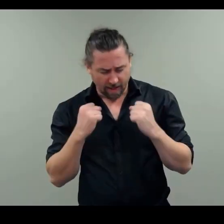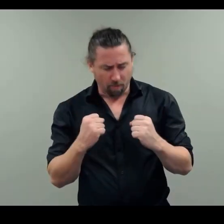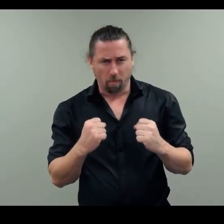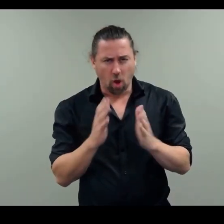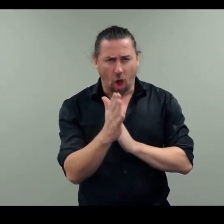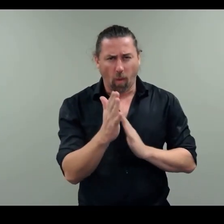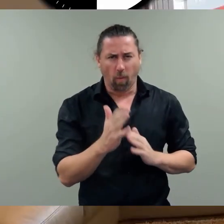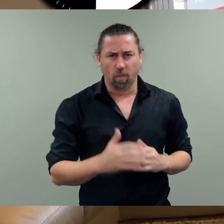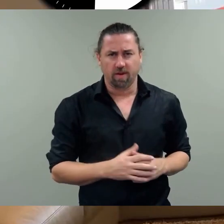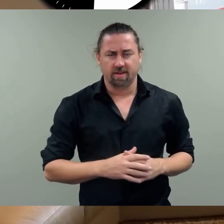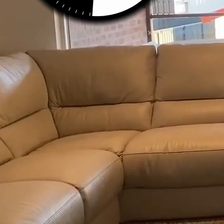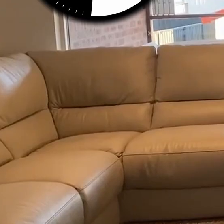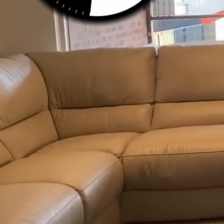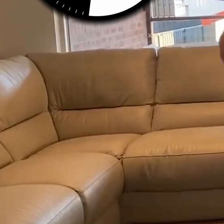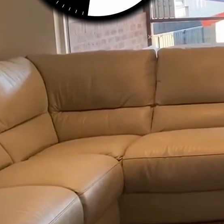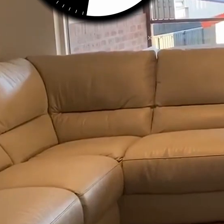Let's go.